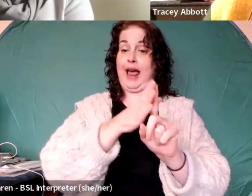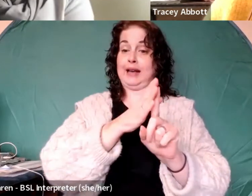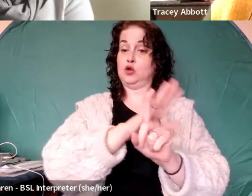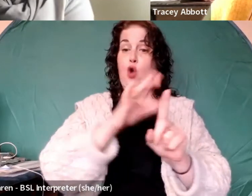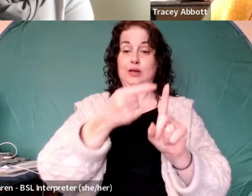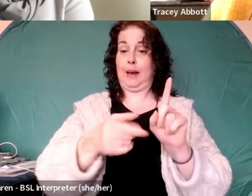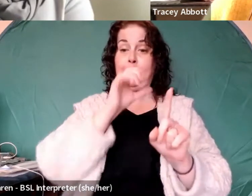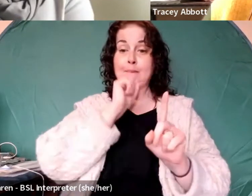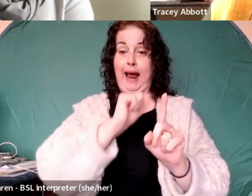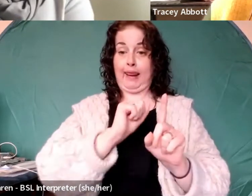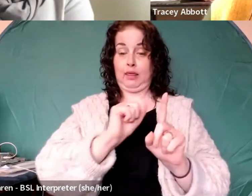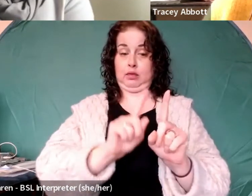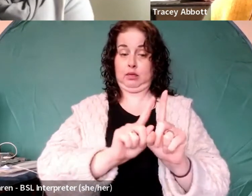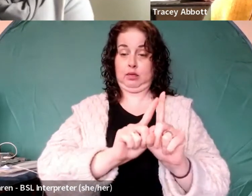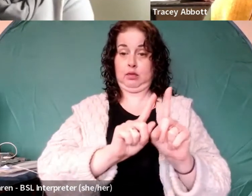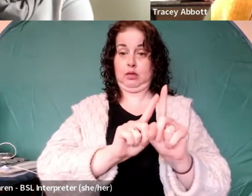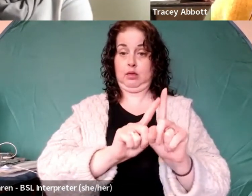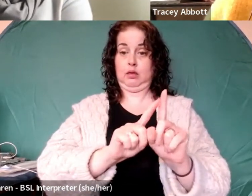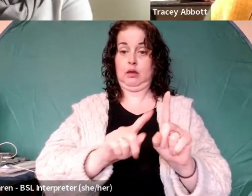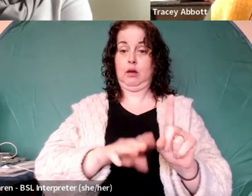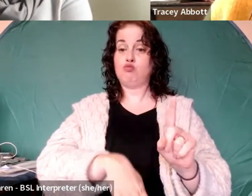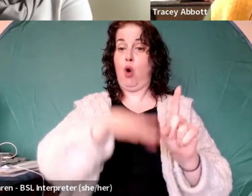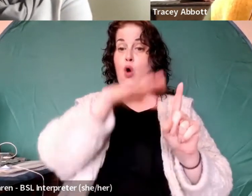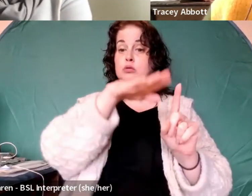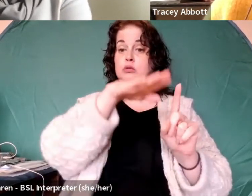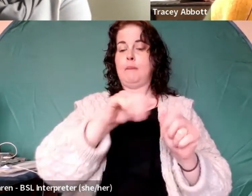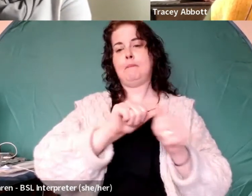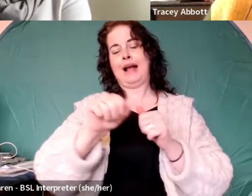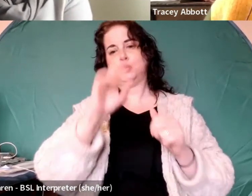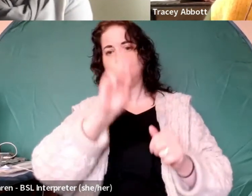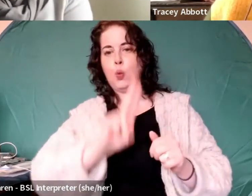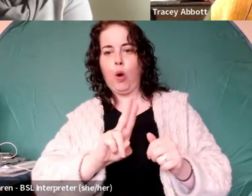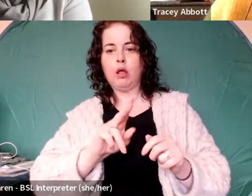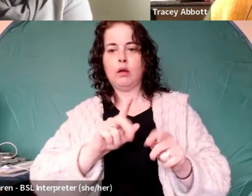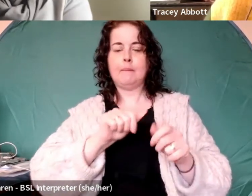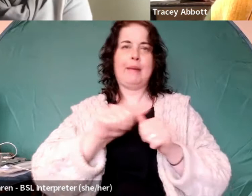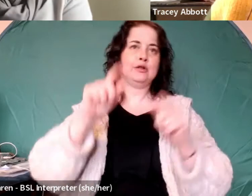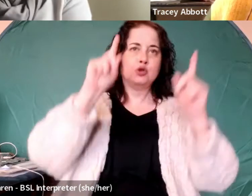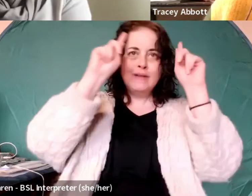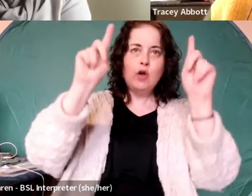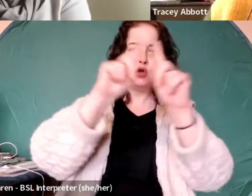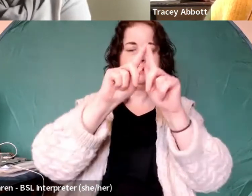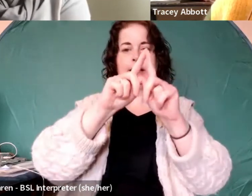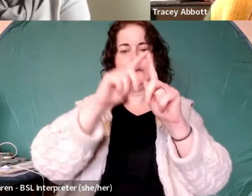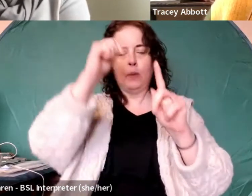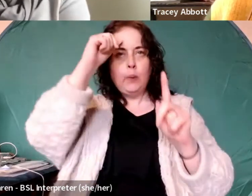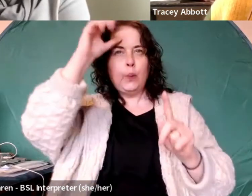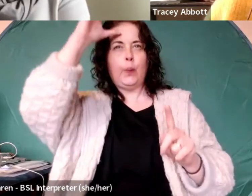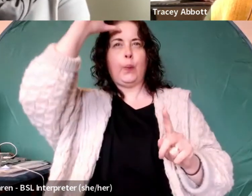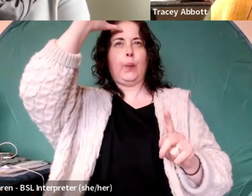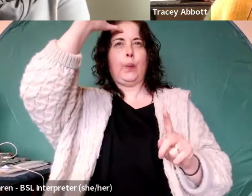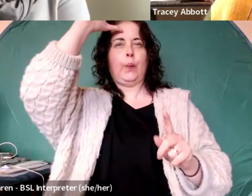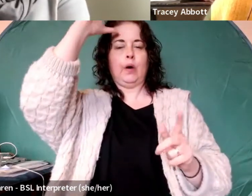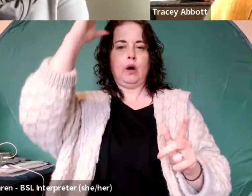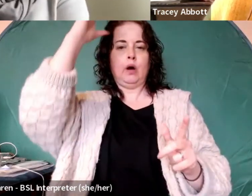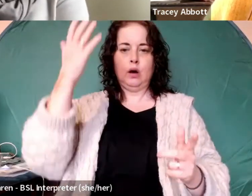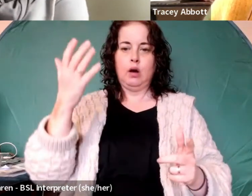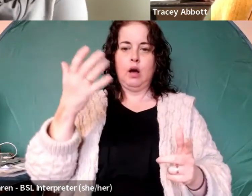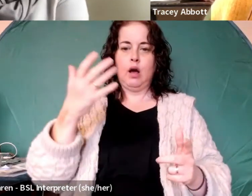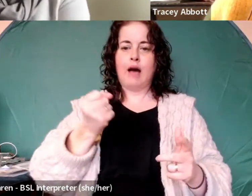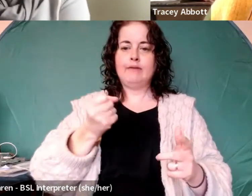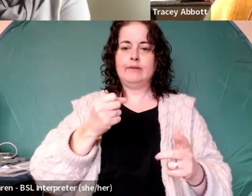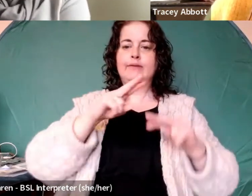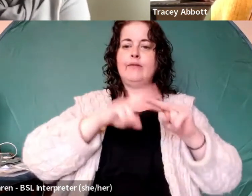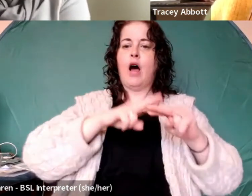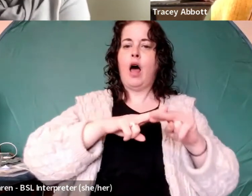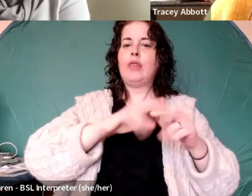non-disabled man, brought up, gone to all the best schools, gone to all the best universities, private tutelage, father